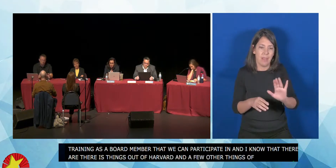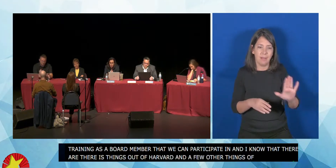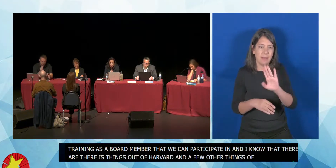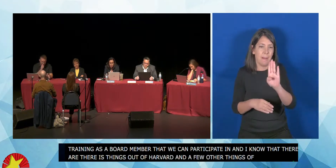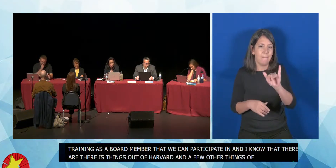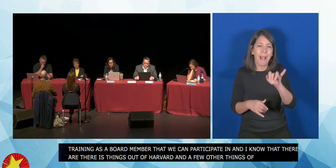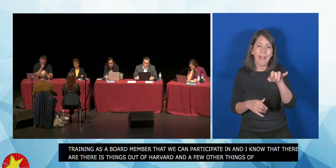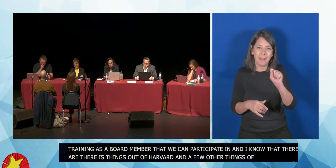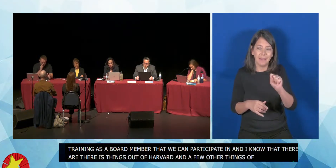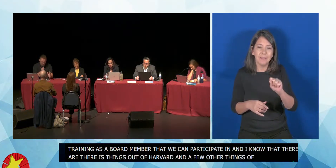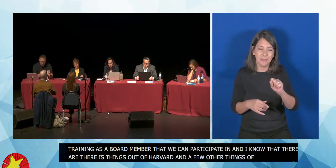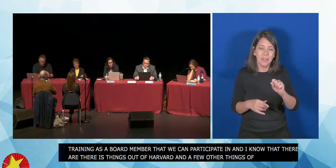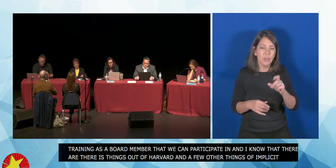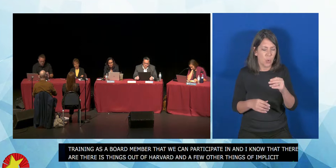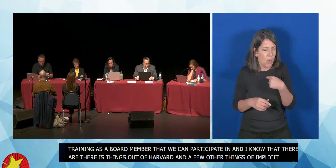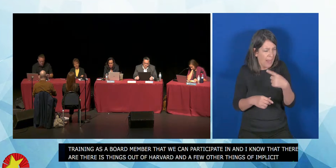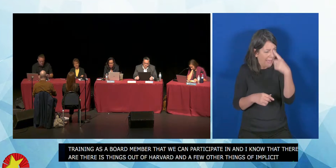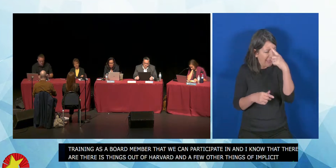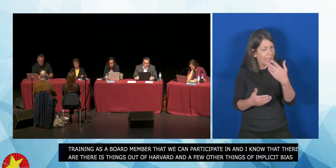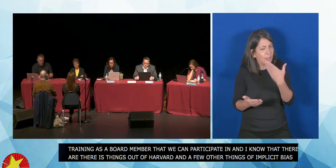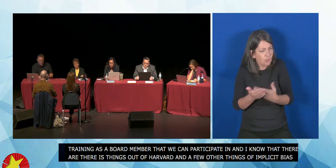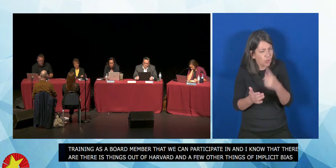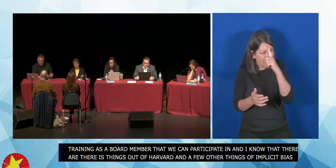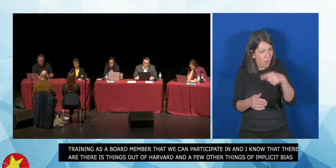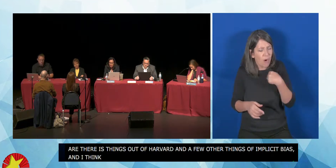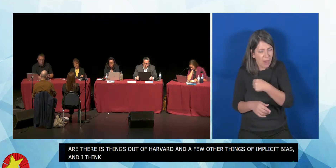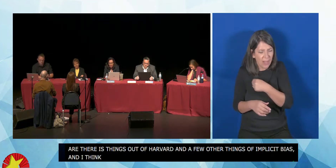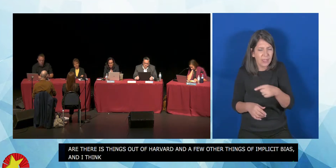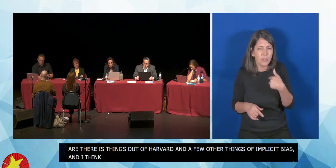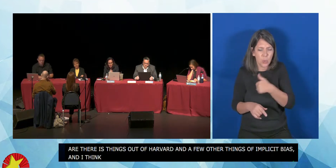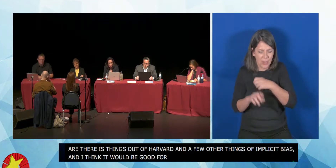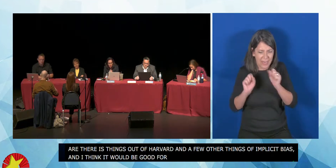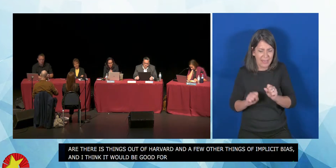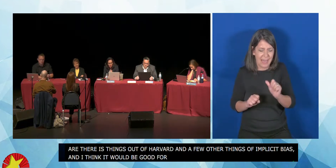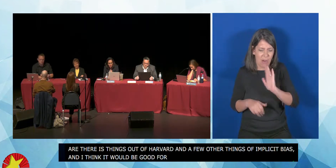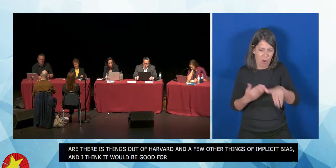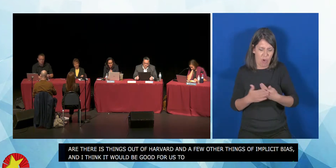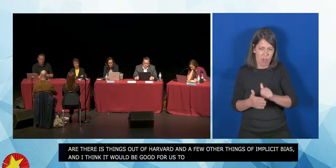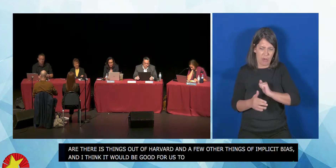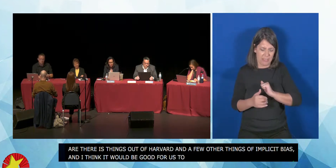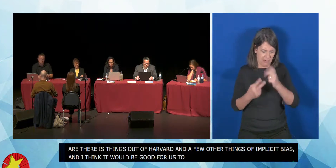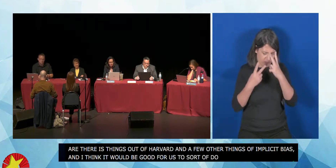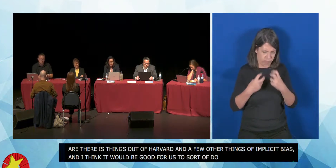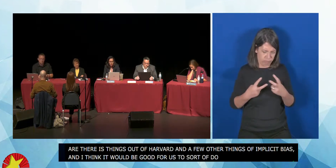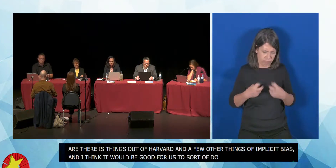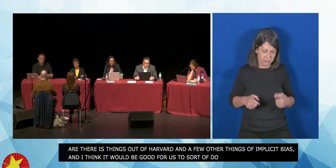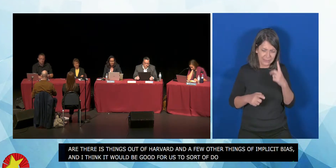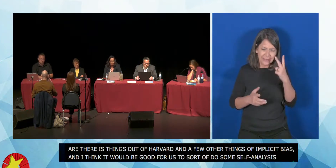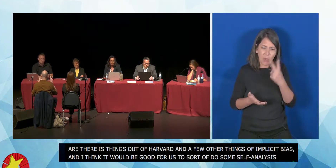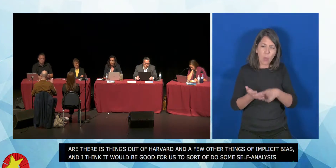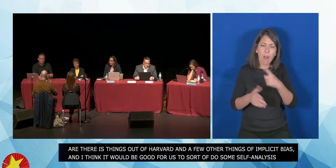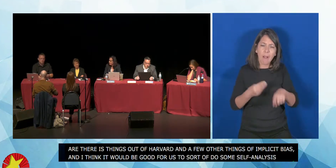just think it would be good for us to sort of do a little self-analysis and check ourselves.